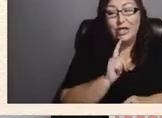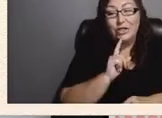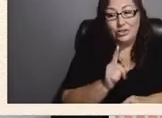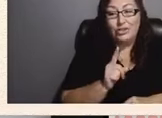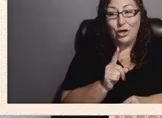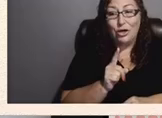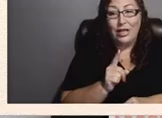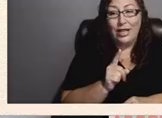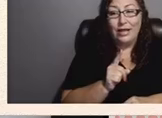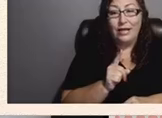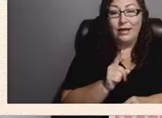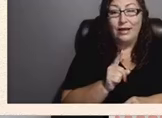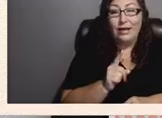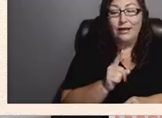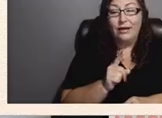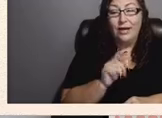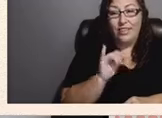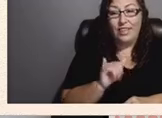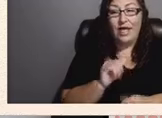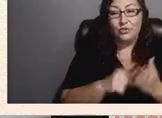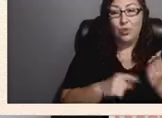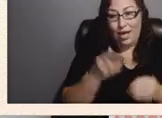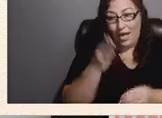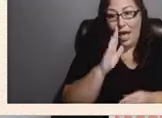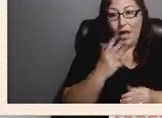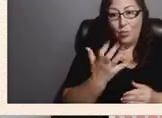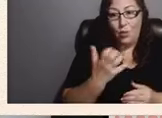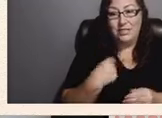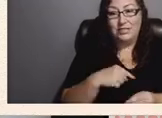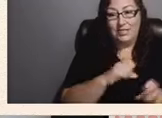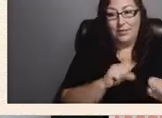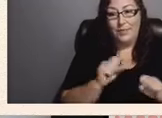that God wants us to be able to help with.